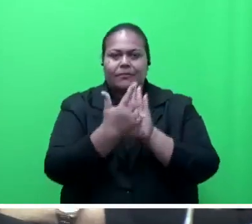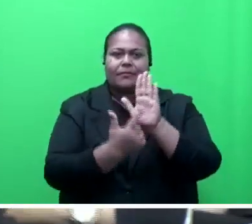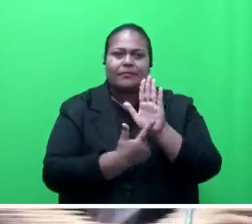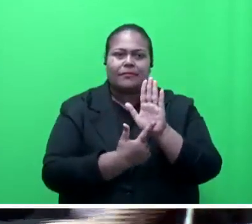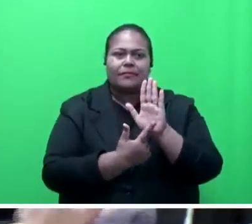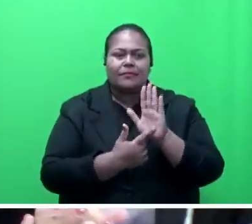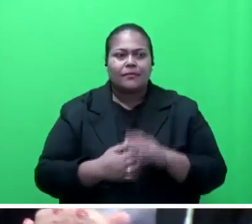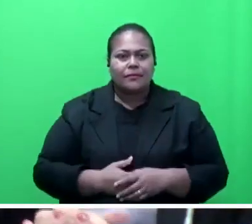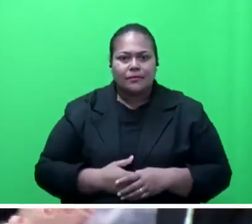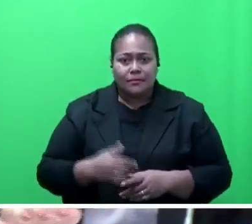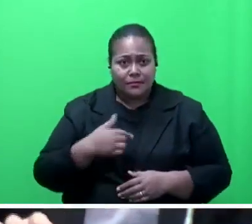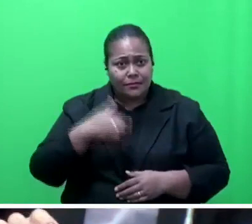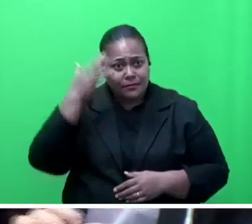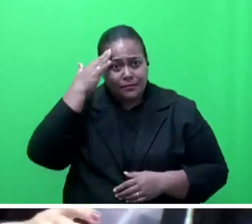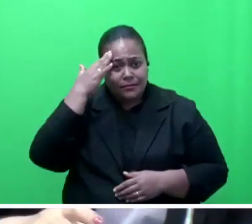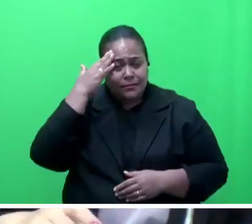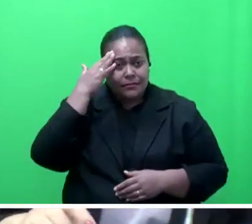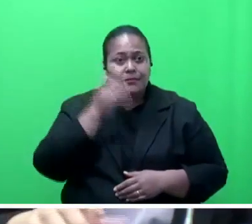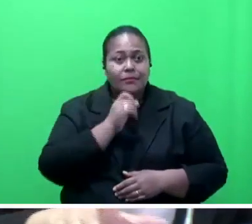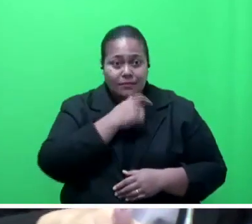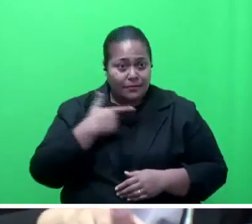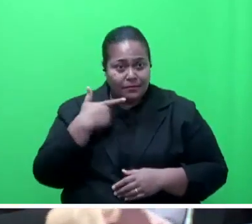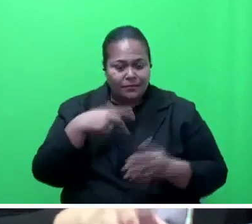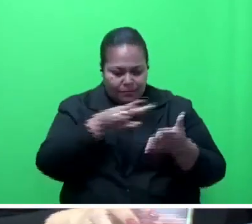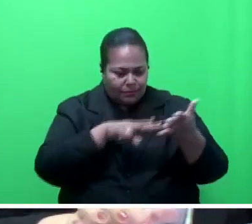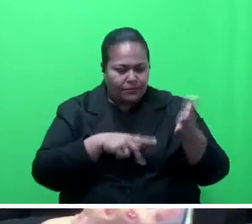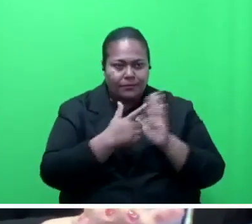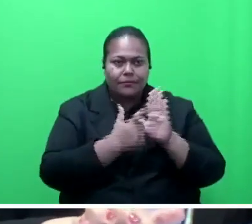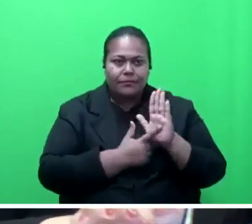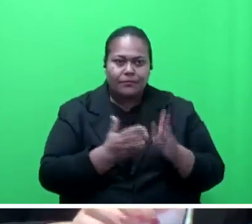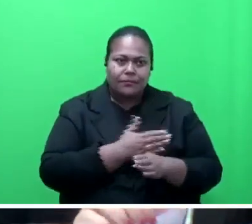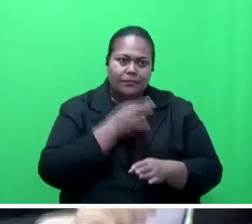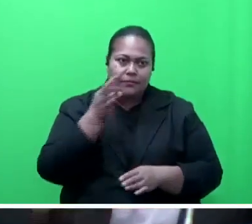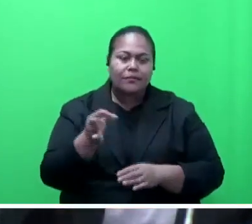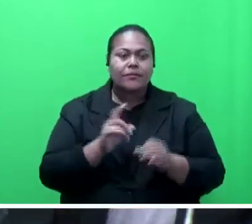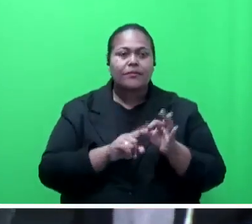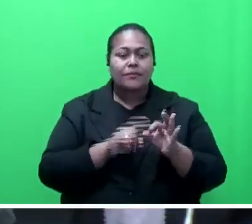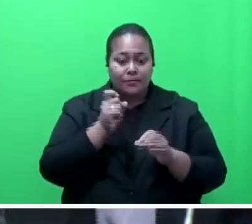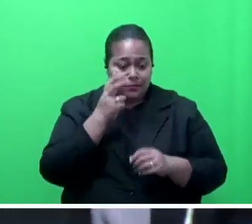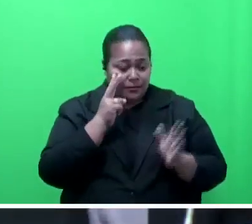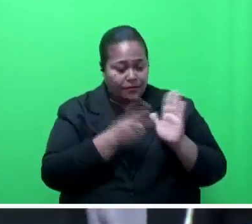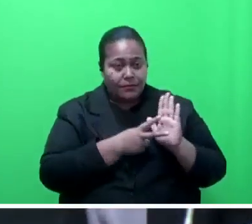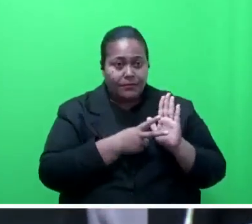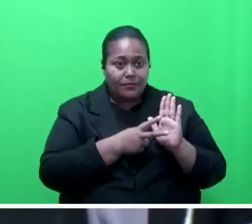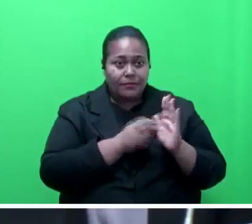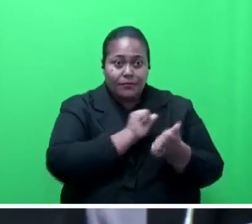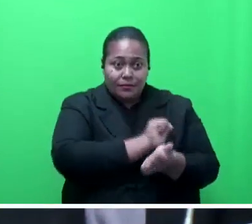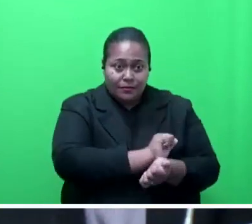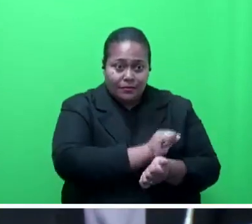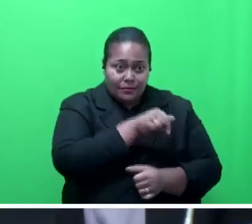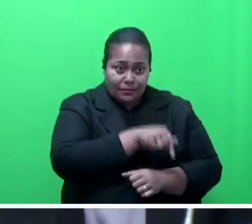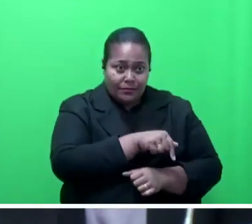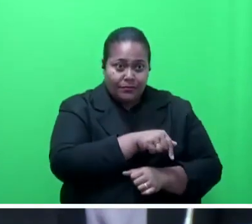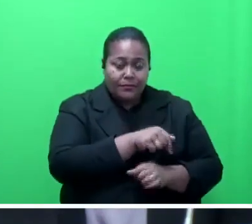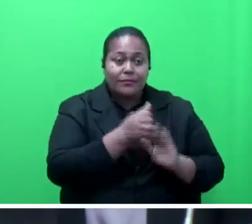And I would have thought the honourable member would have actually looked at the law. If you look at the Correction Services Act, sir, and I'd